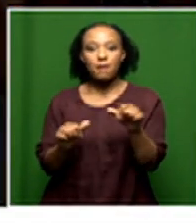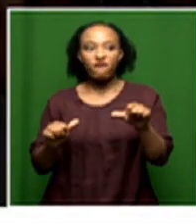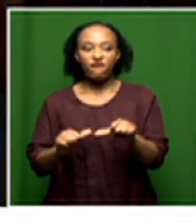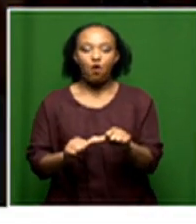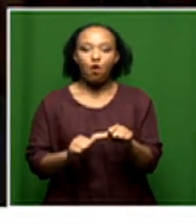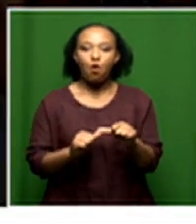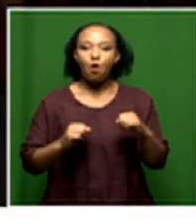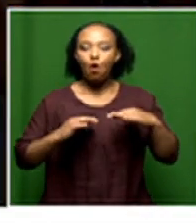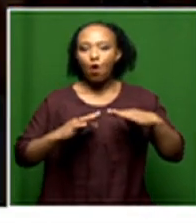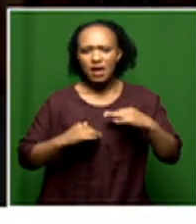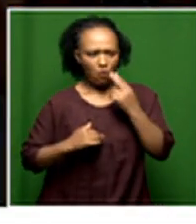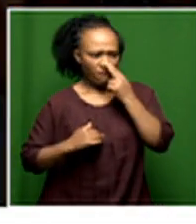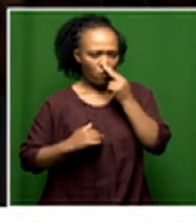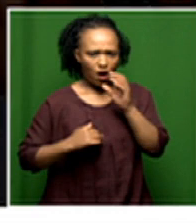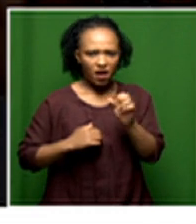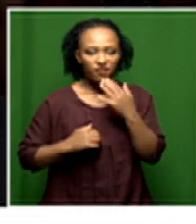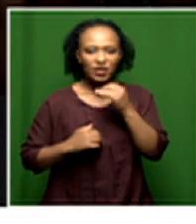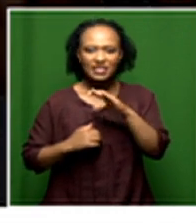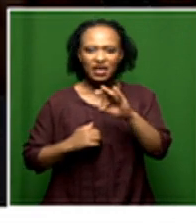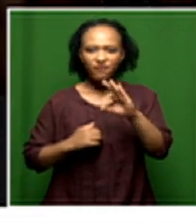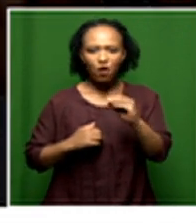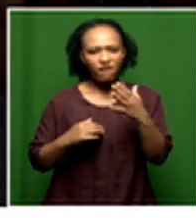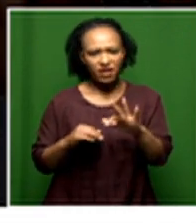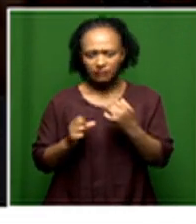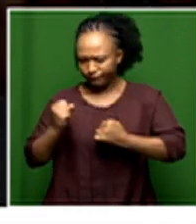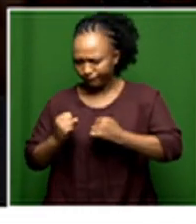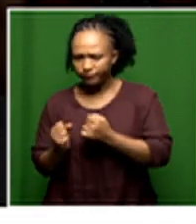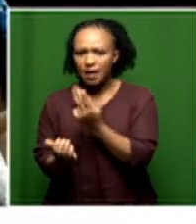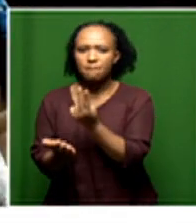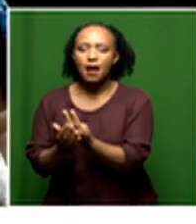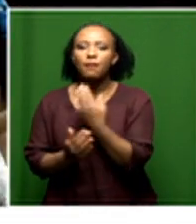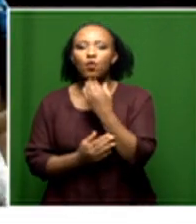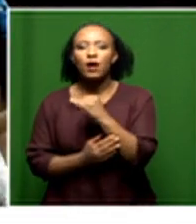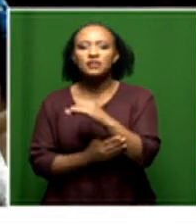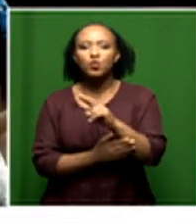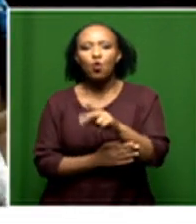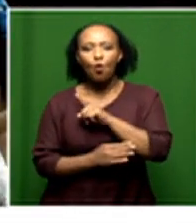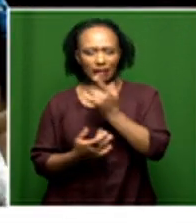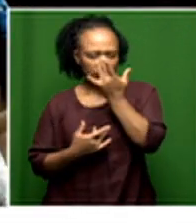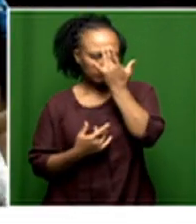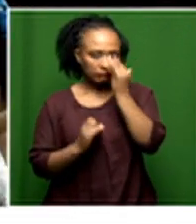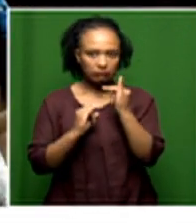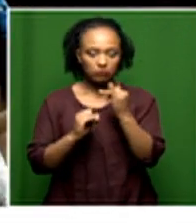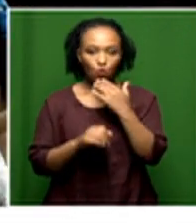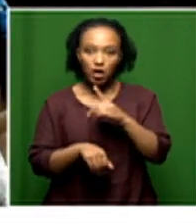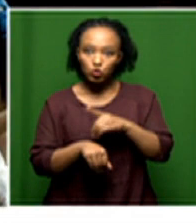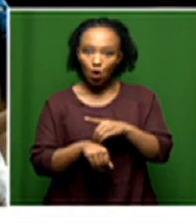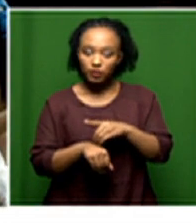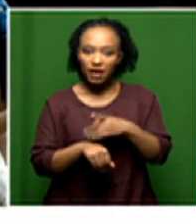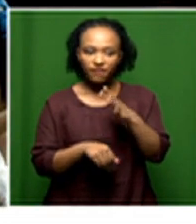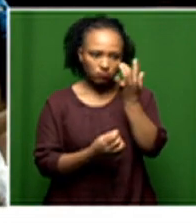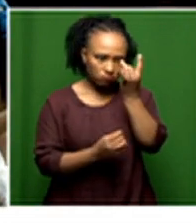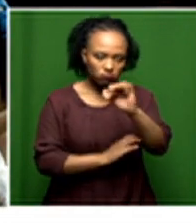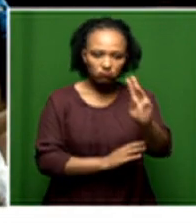holiday with flu-like symptoms, the CFO was rushed to the ICU with a mysterious illness. Her doctors warned her husband